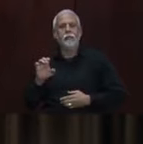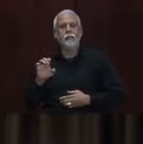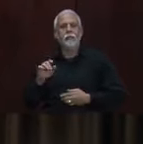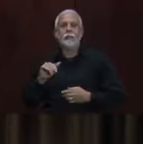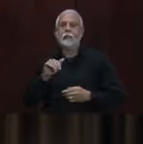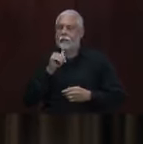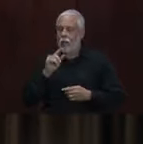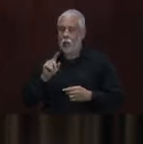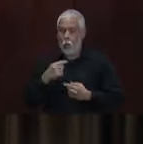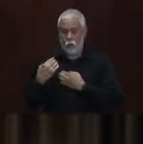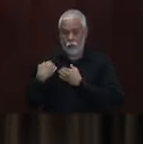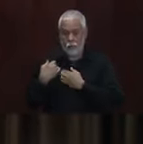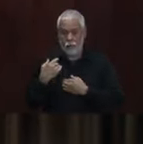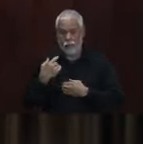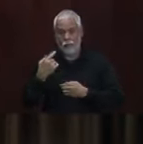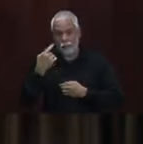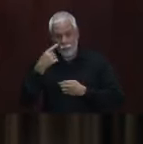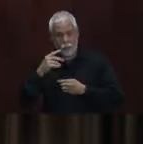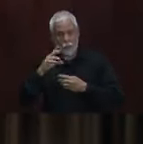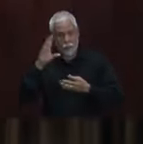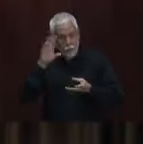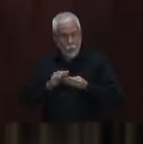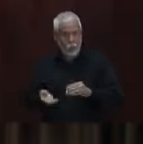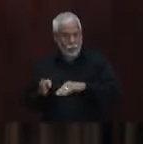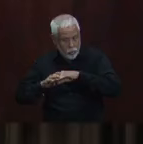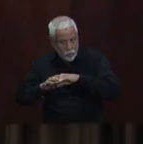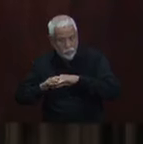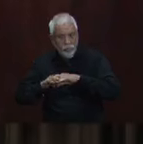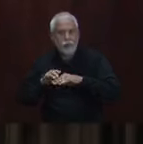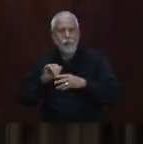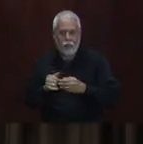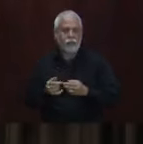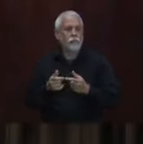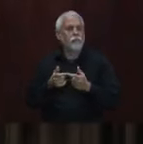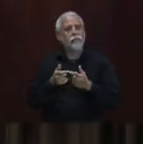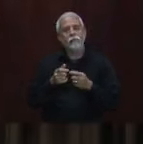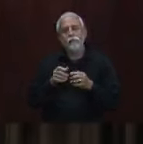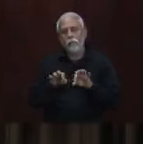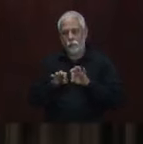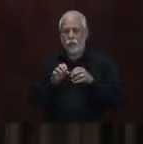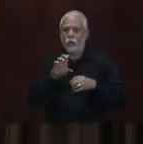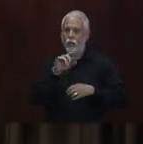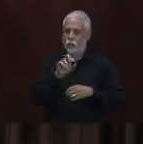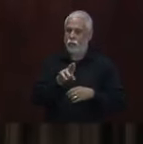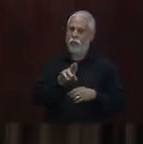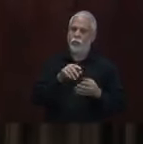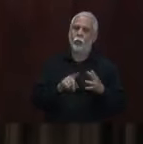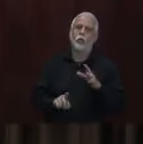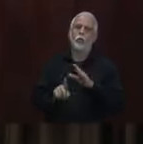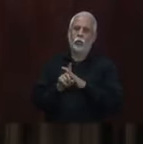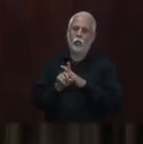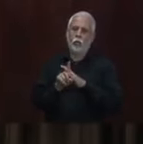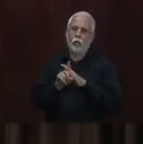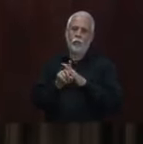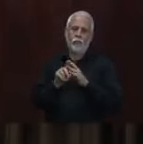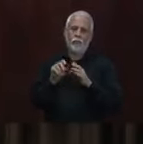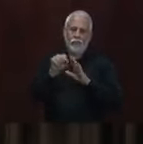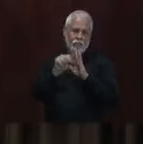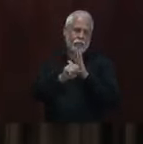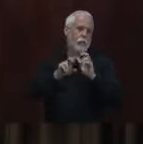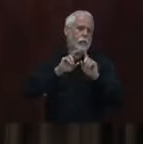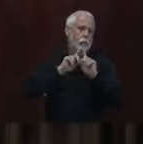not solely responsible for the total increase, it's significant. It's a cluster. It'll show up on the